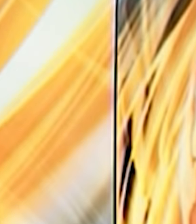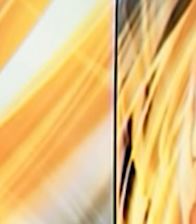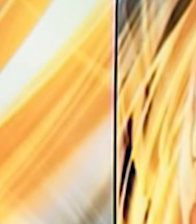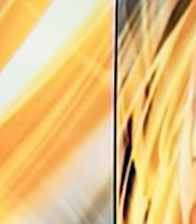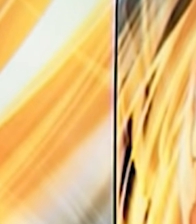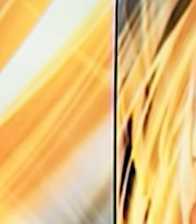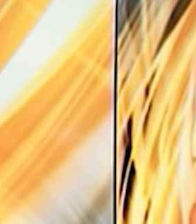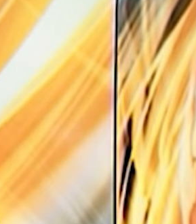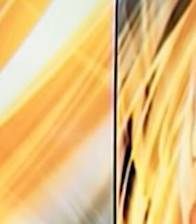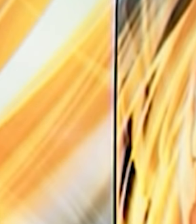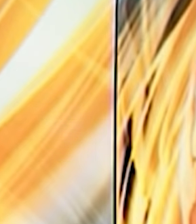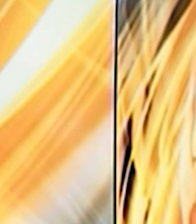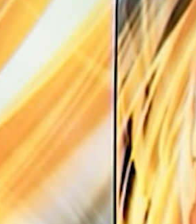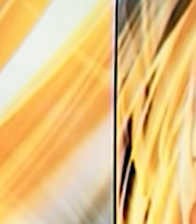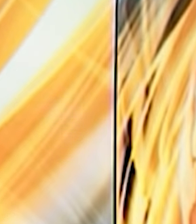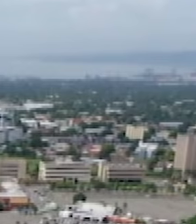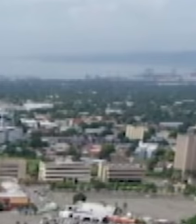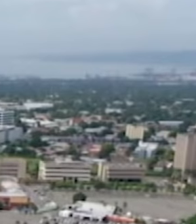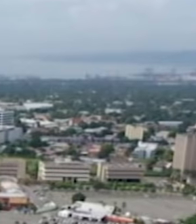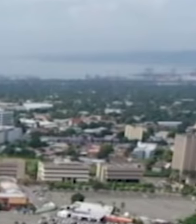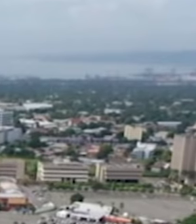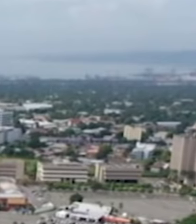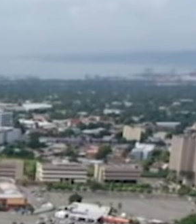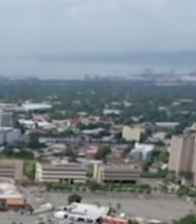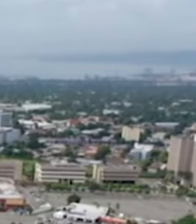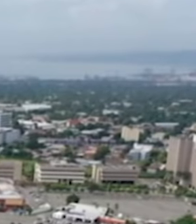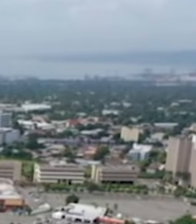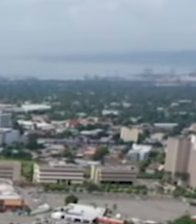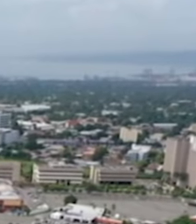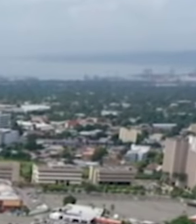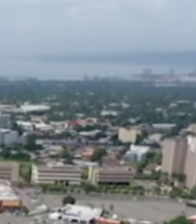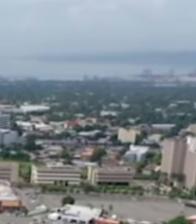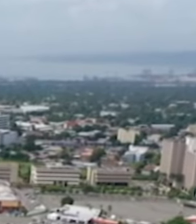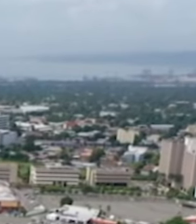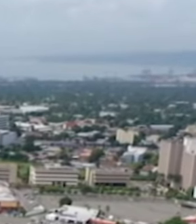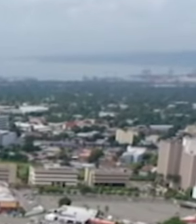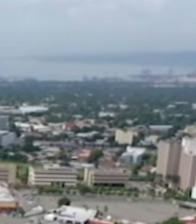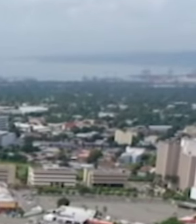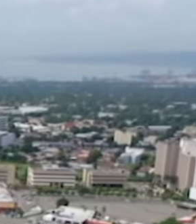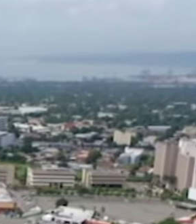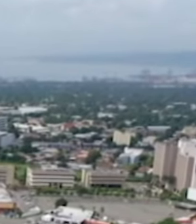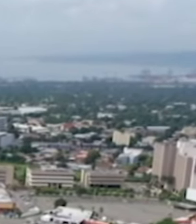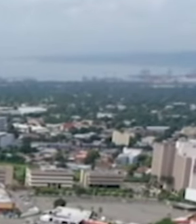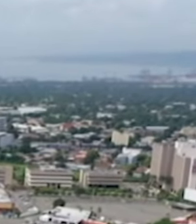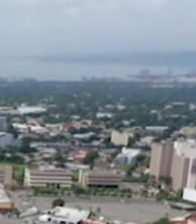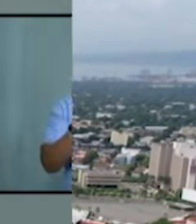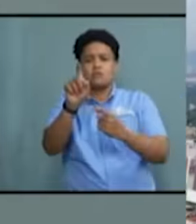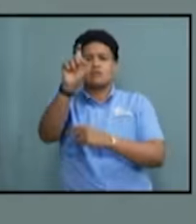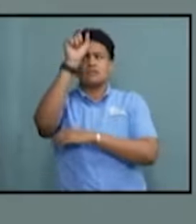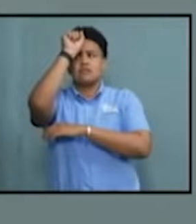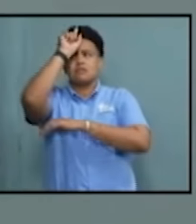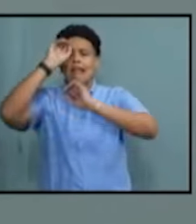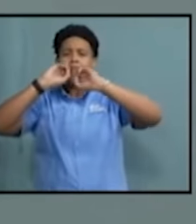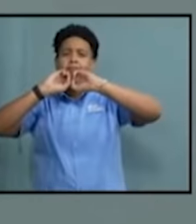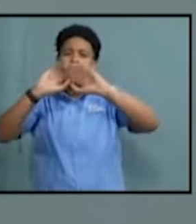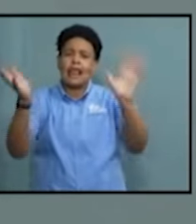the hardest. Cody Ann Barrett reports. The hope of returning to normalcy for the business community was shattered when Prime